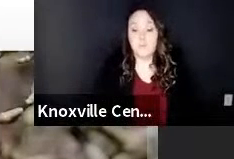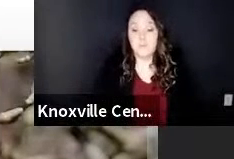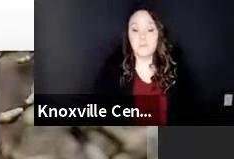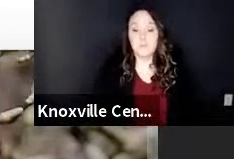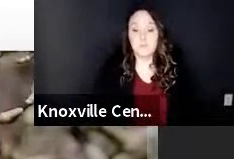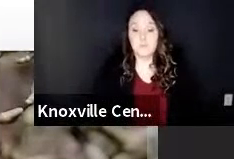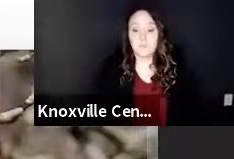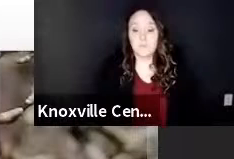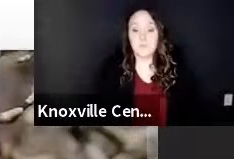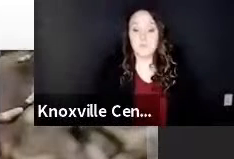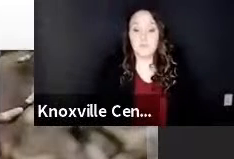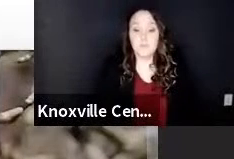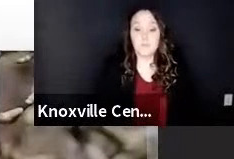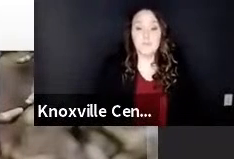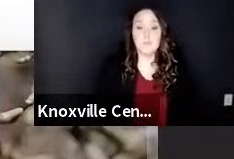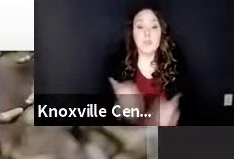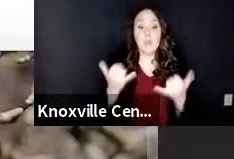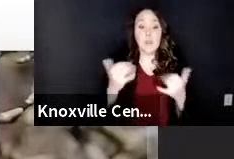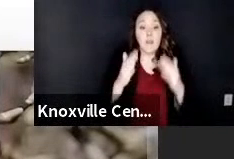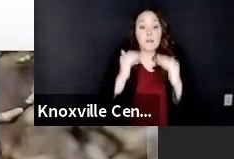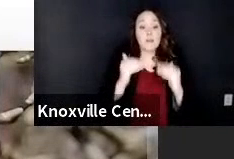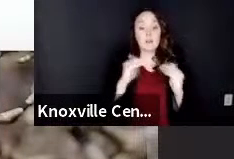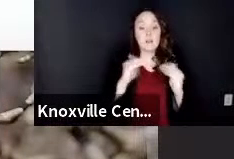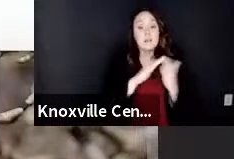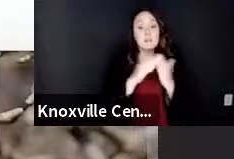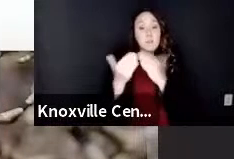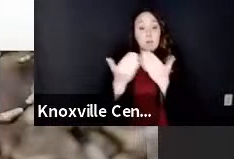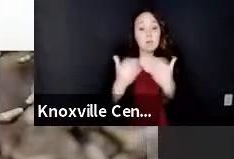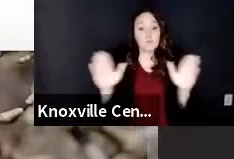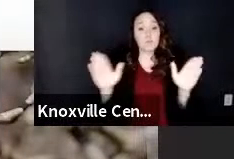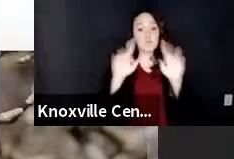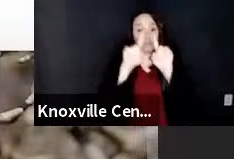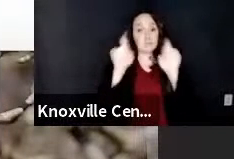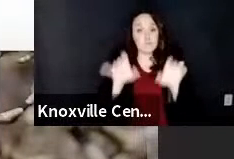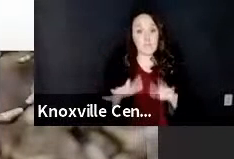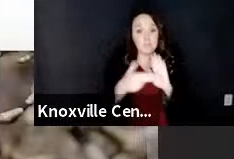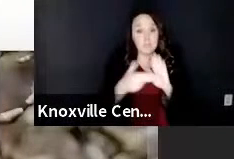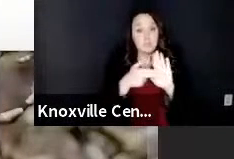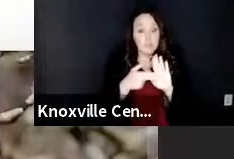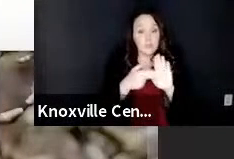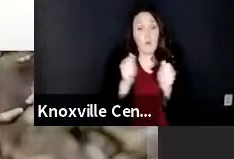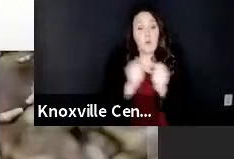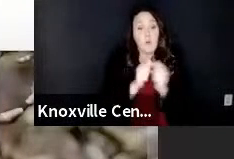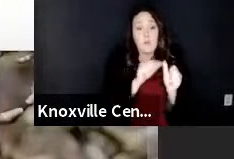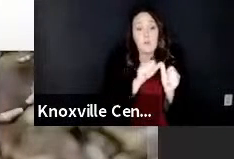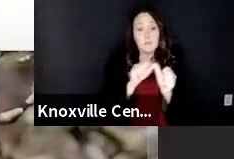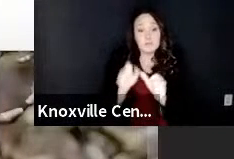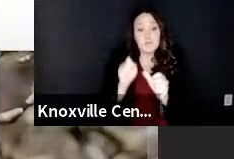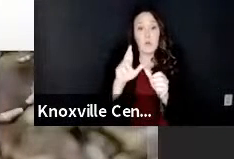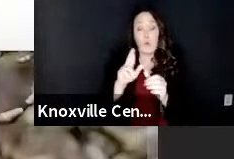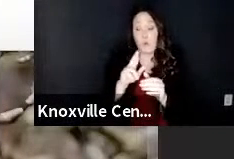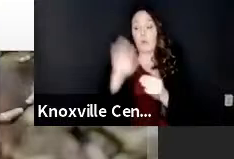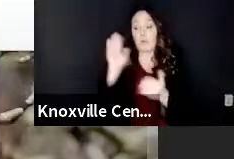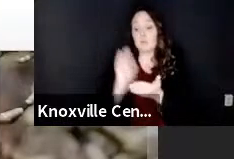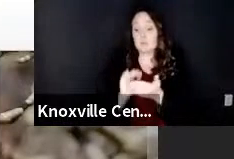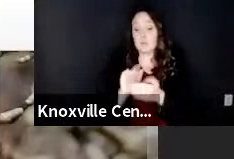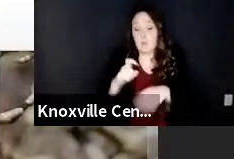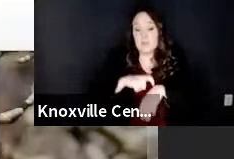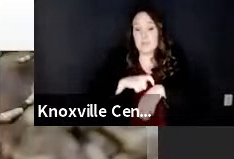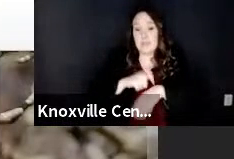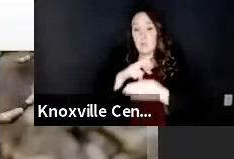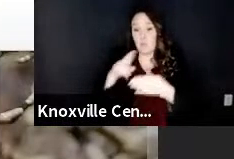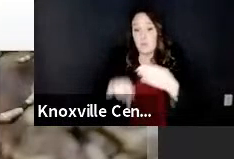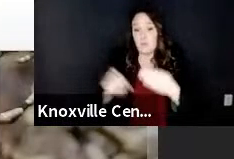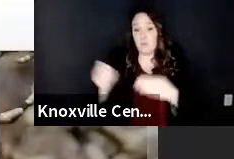benchmark, community-wide sustained and increased diagnostic testing with consistent or decreased test resulting turnaround time. For